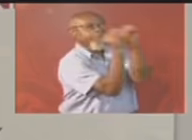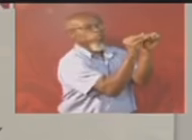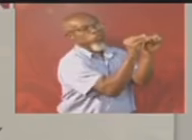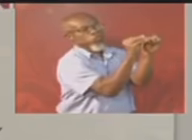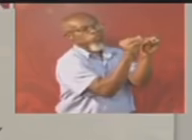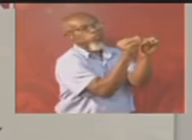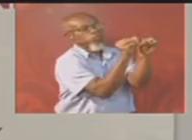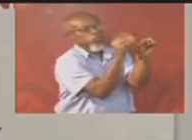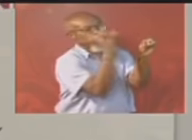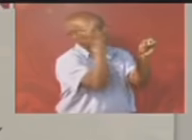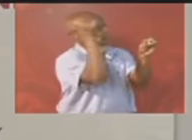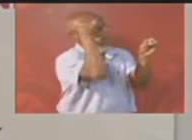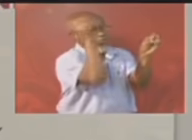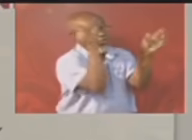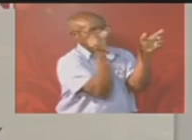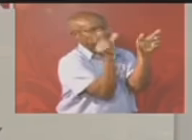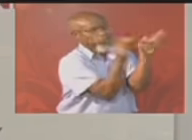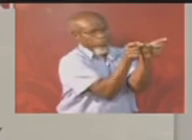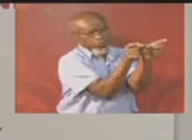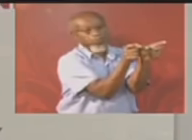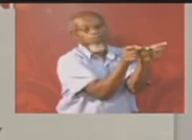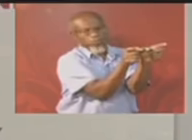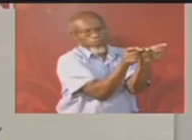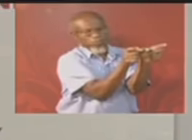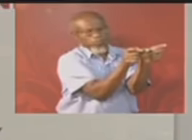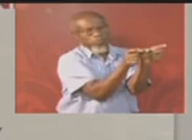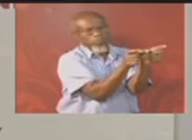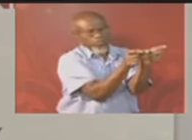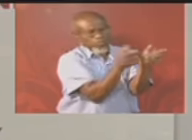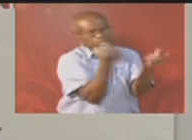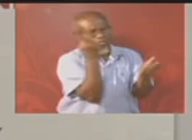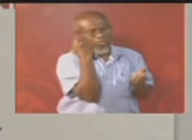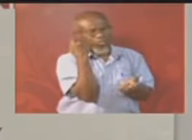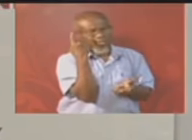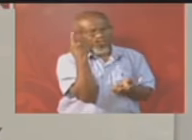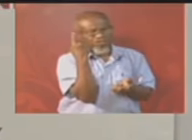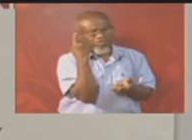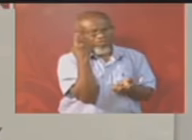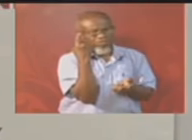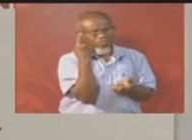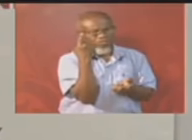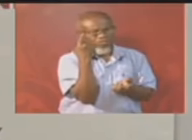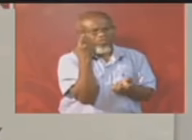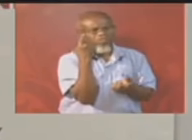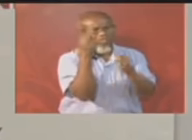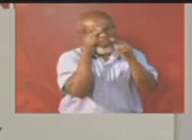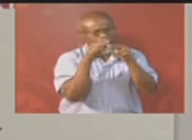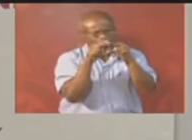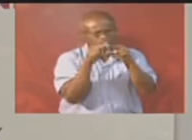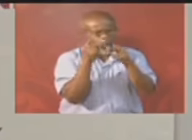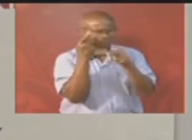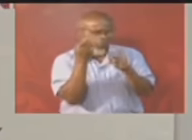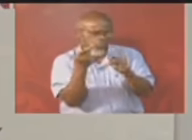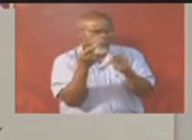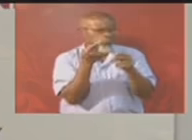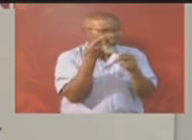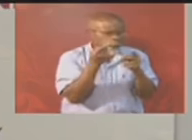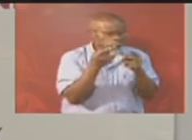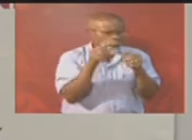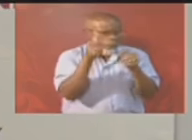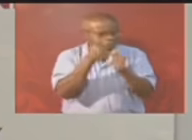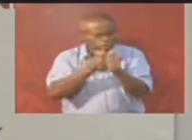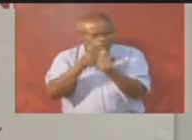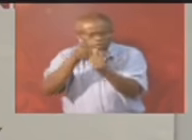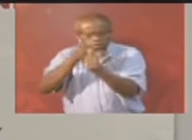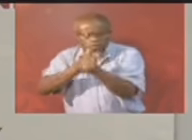protect the other members of the family. It clearly can't be done for everyone, but a case-by-case assessment where necessary, can be done. But